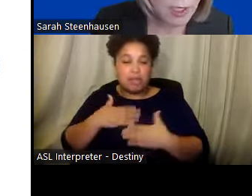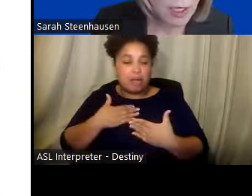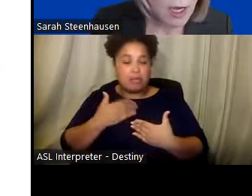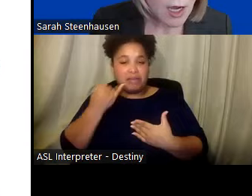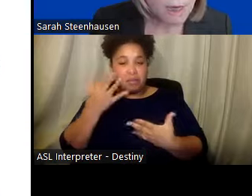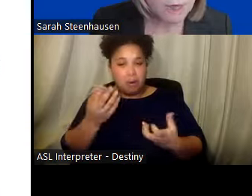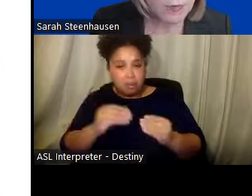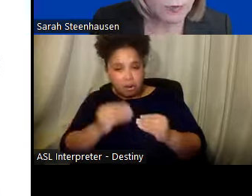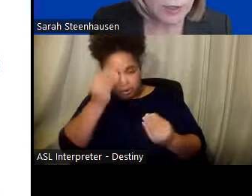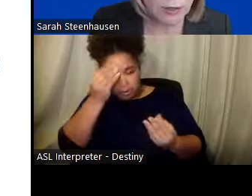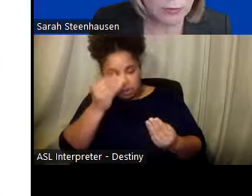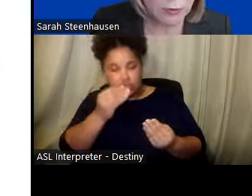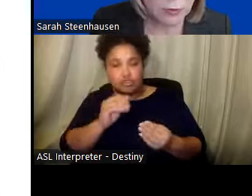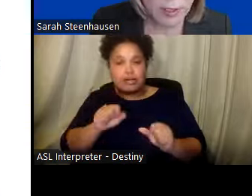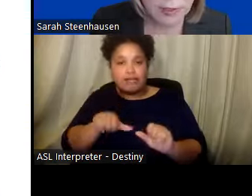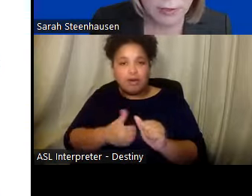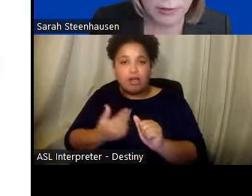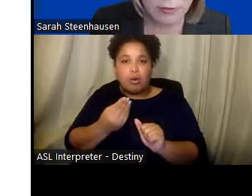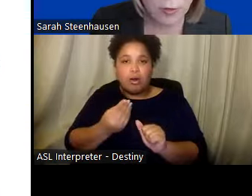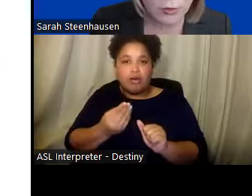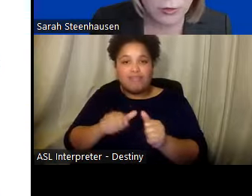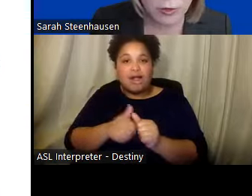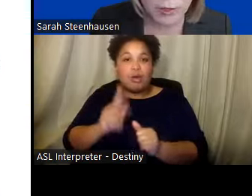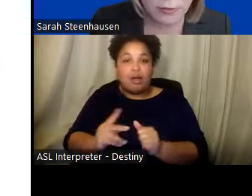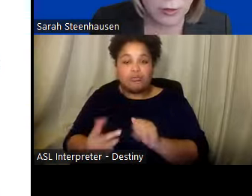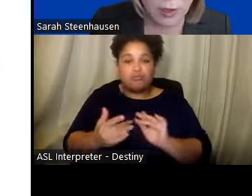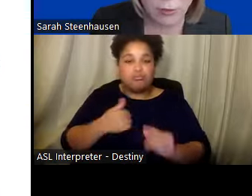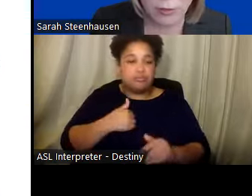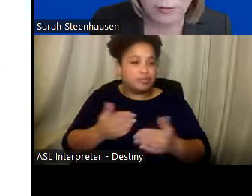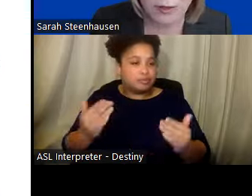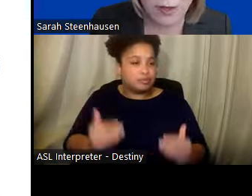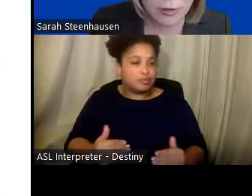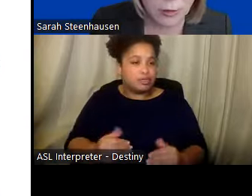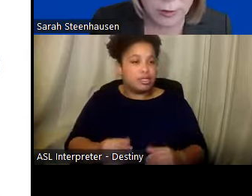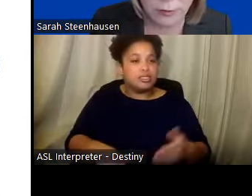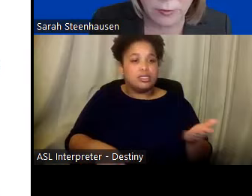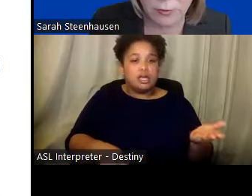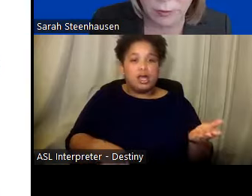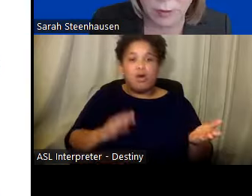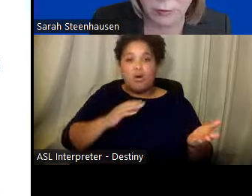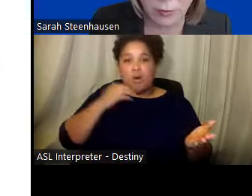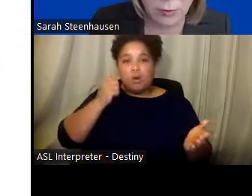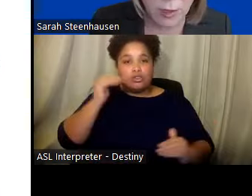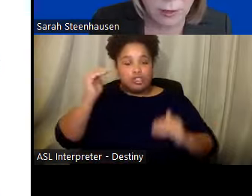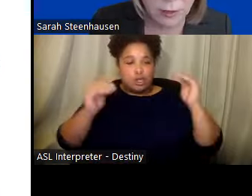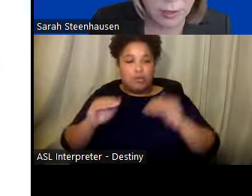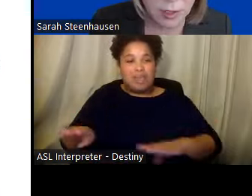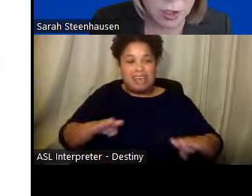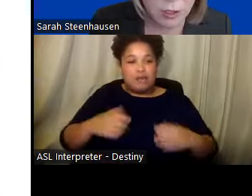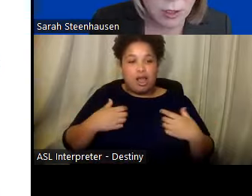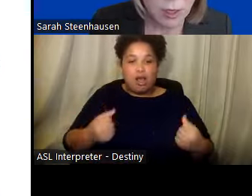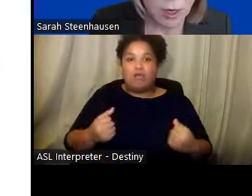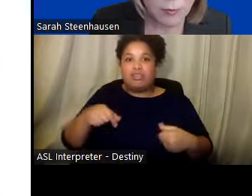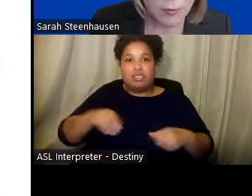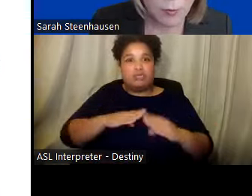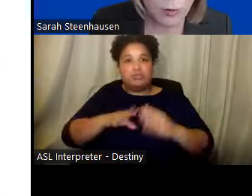like. We also, the next area of older adult behavioral health, that is another area that this committee has been highly engaged